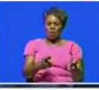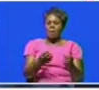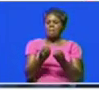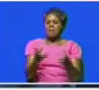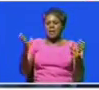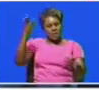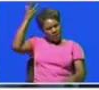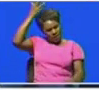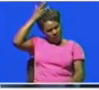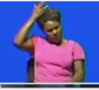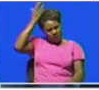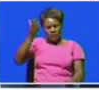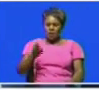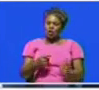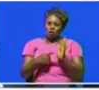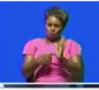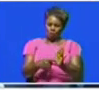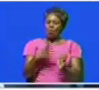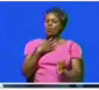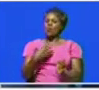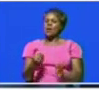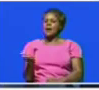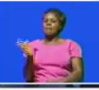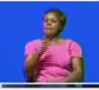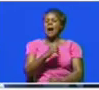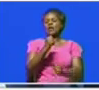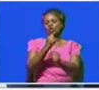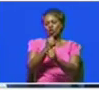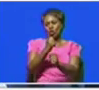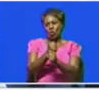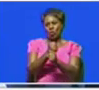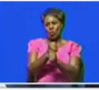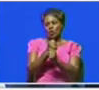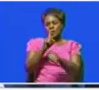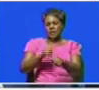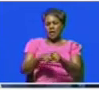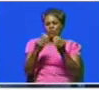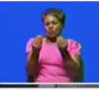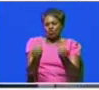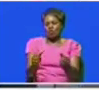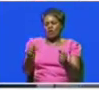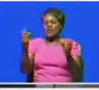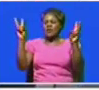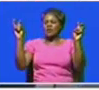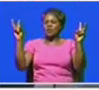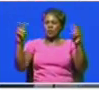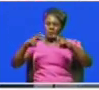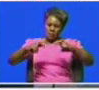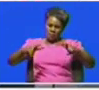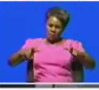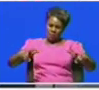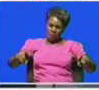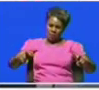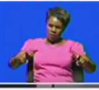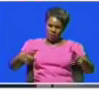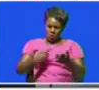of them have already expressed willingness to go back to work as we sort out the other issues. We'll be doing an inspection call